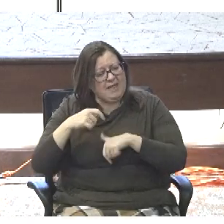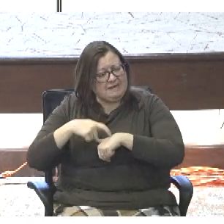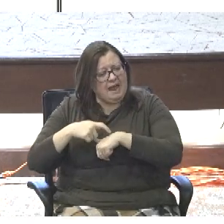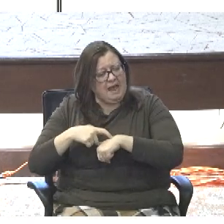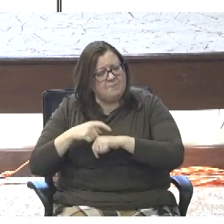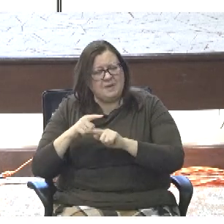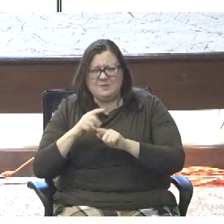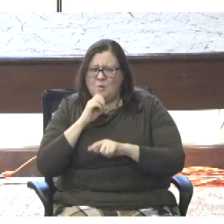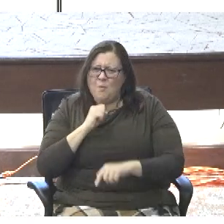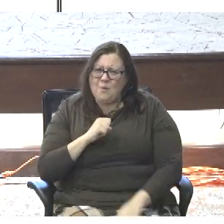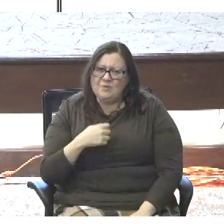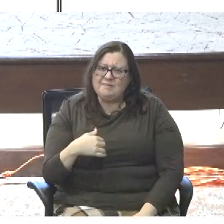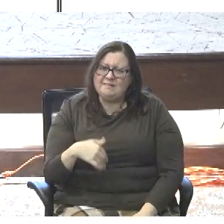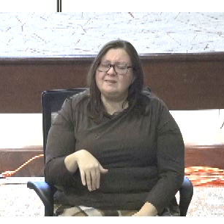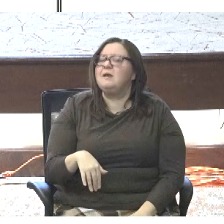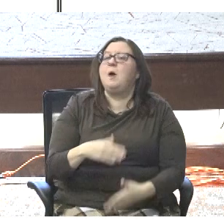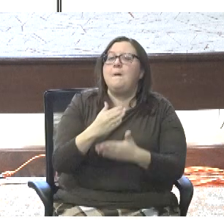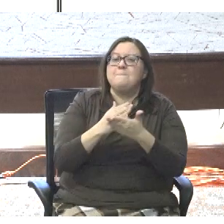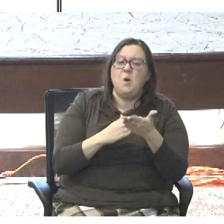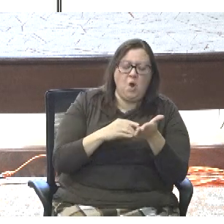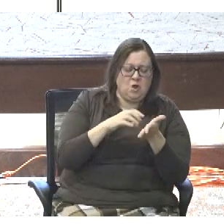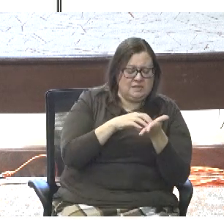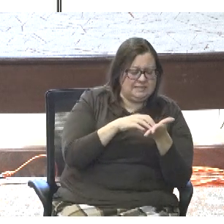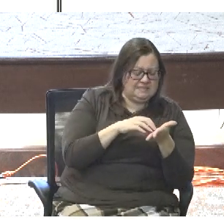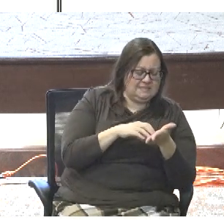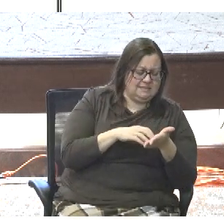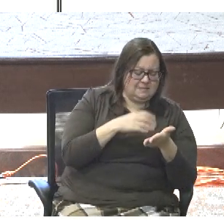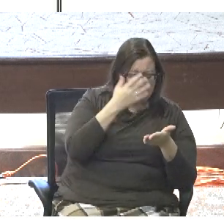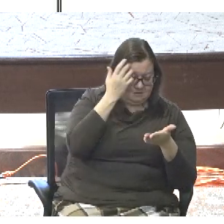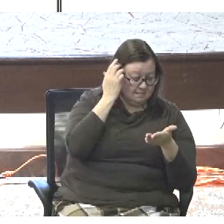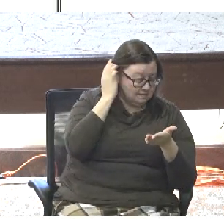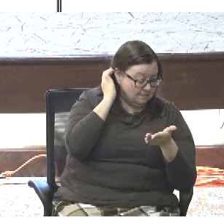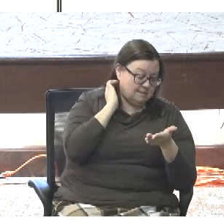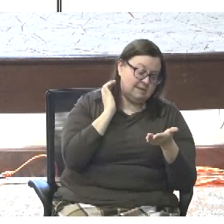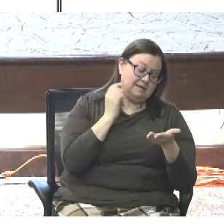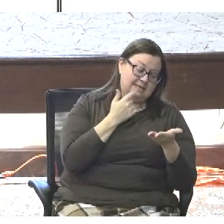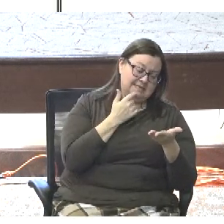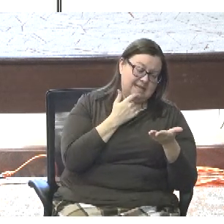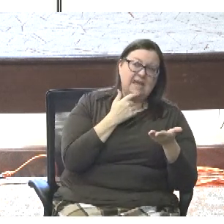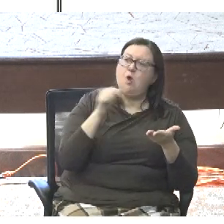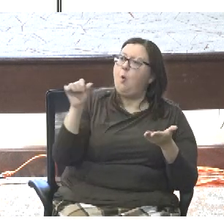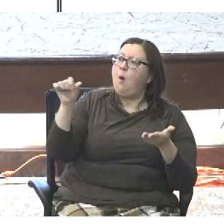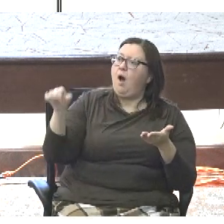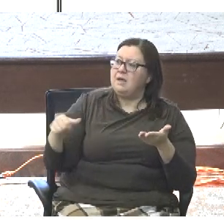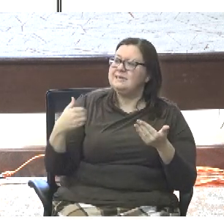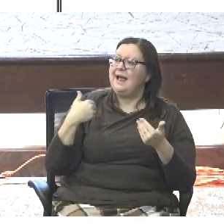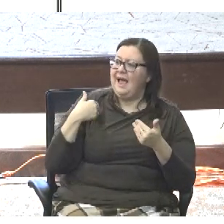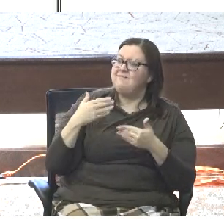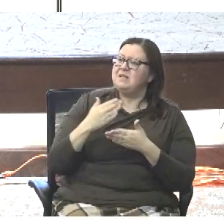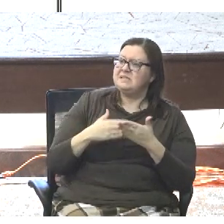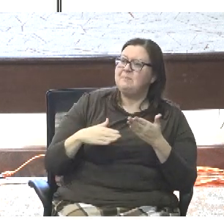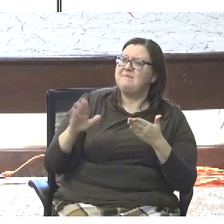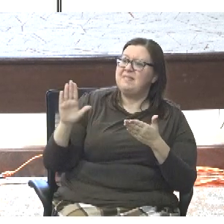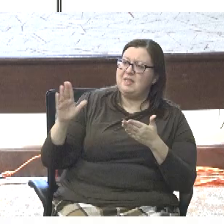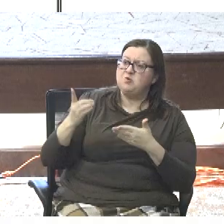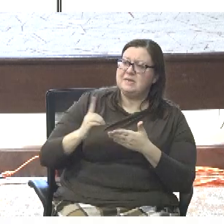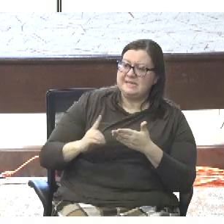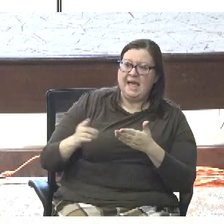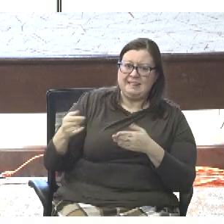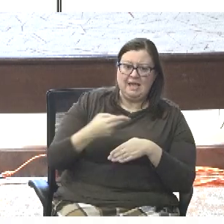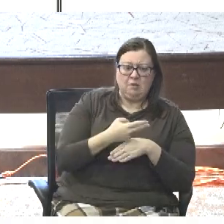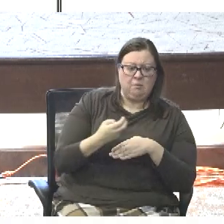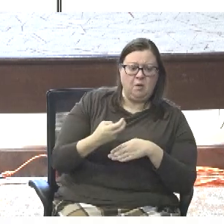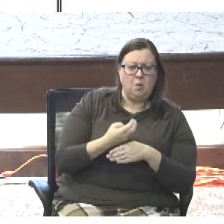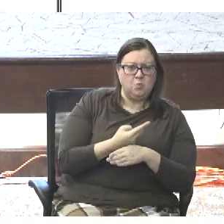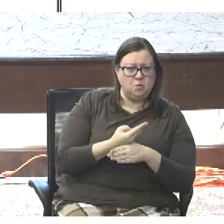parts of this design manual that are so good, in fact, that the City of Austin has it in some of their design criteria, and some of the really